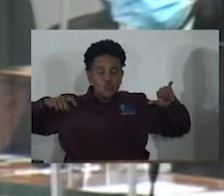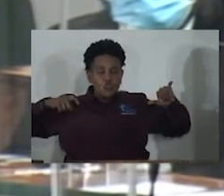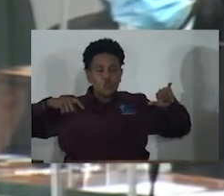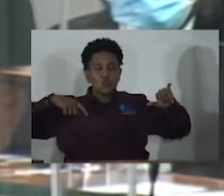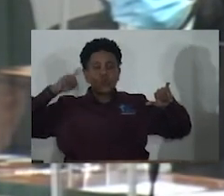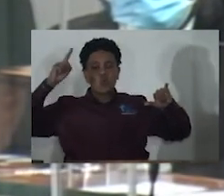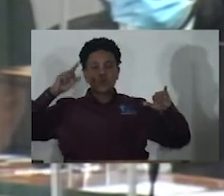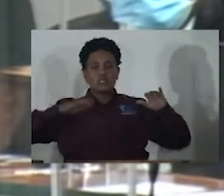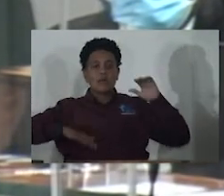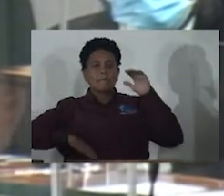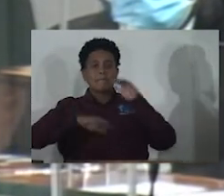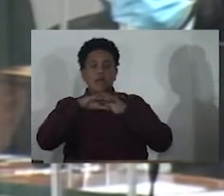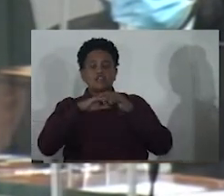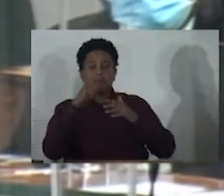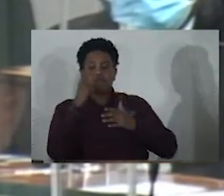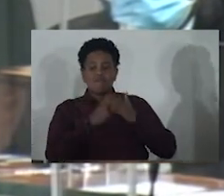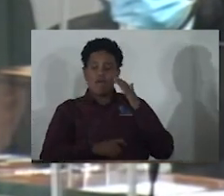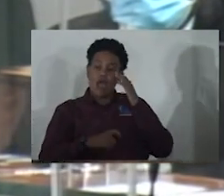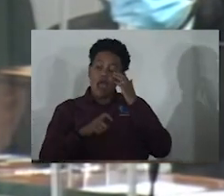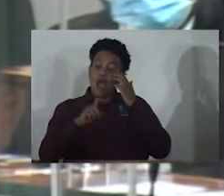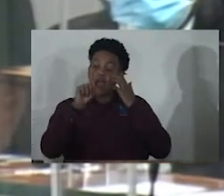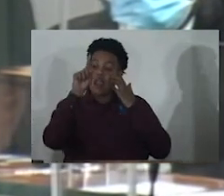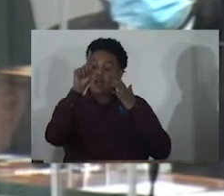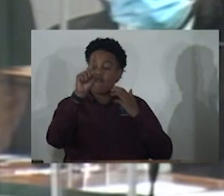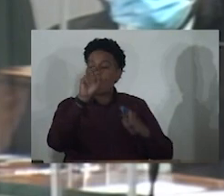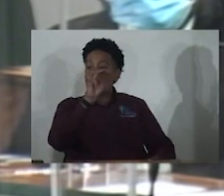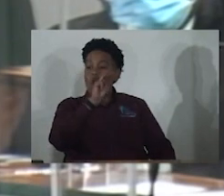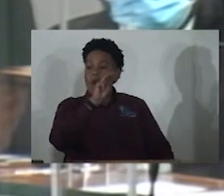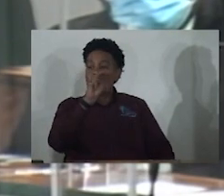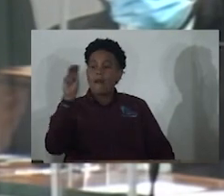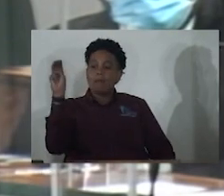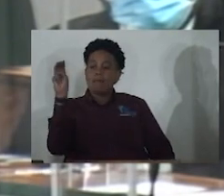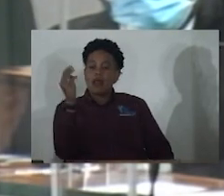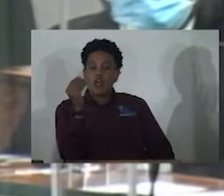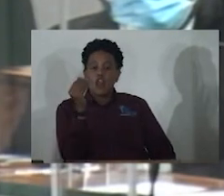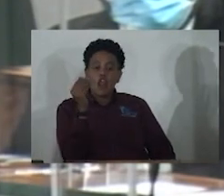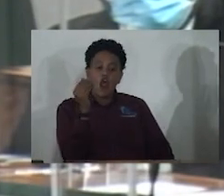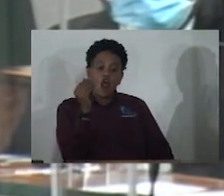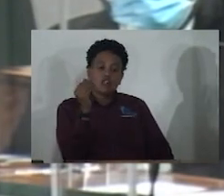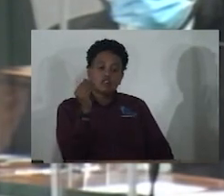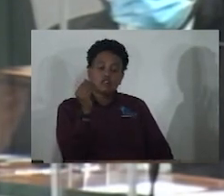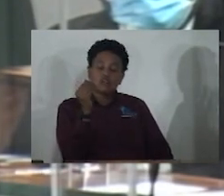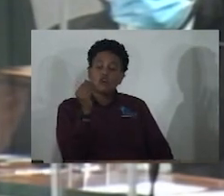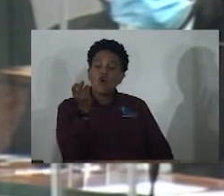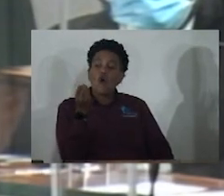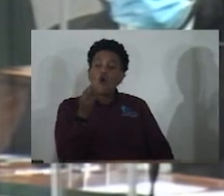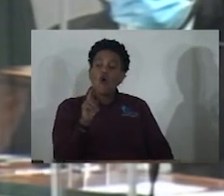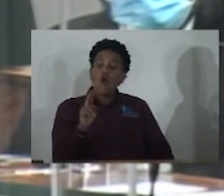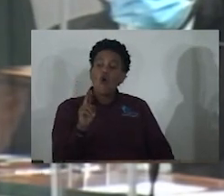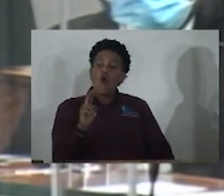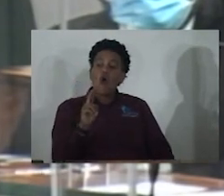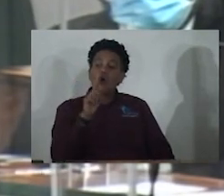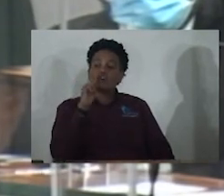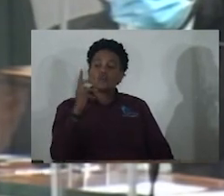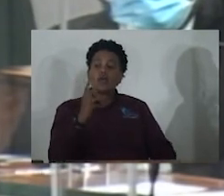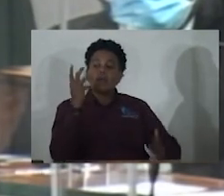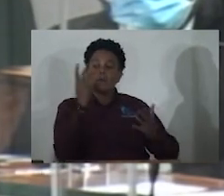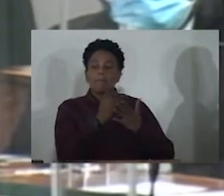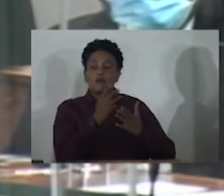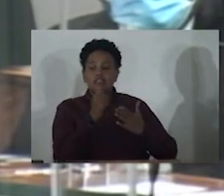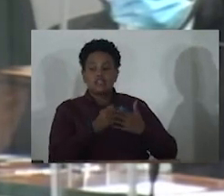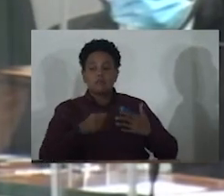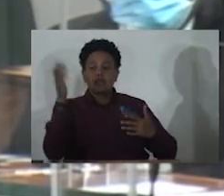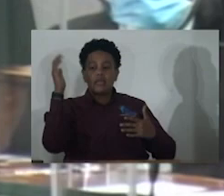maximum fine of $1 million or to imprisonment